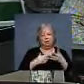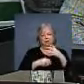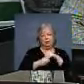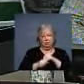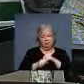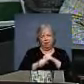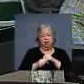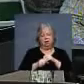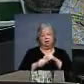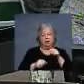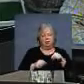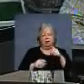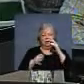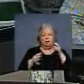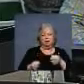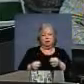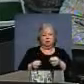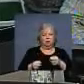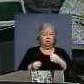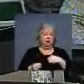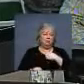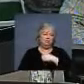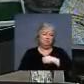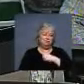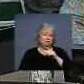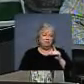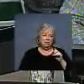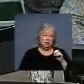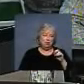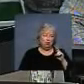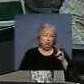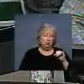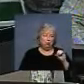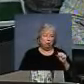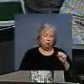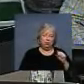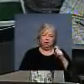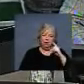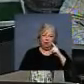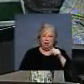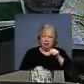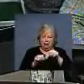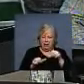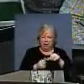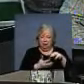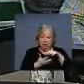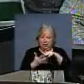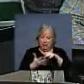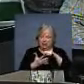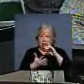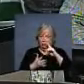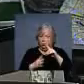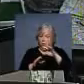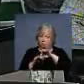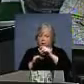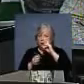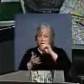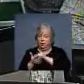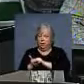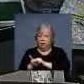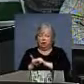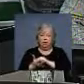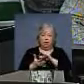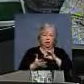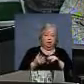this. And I'm sorry, Doris, I just think that studying the area, I'll vote for that. And if